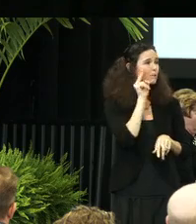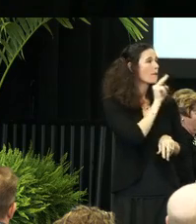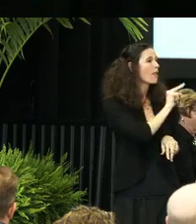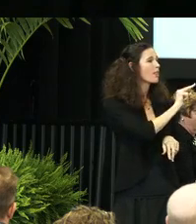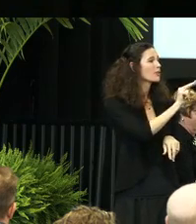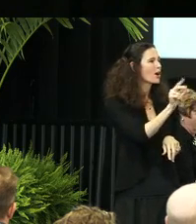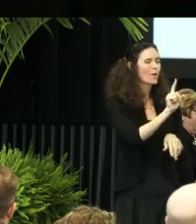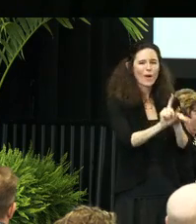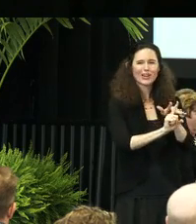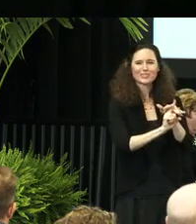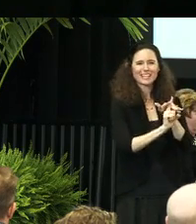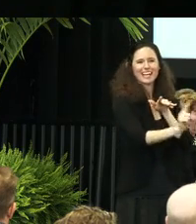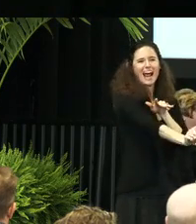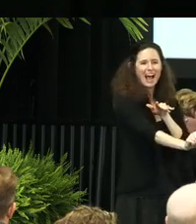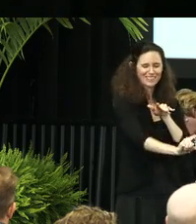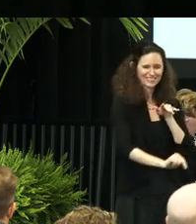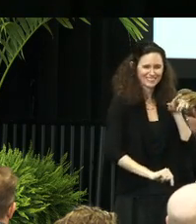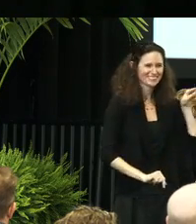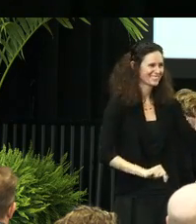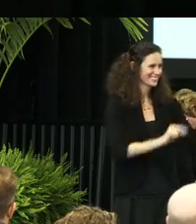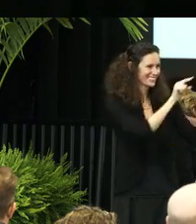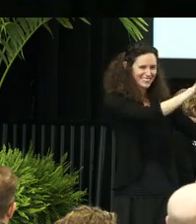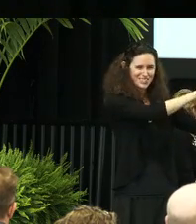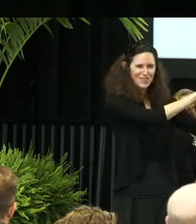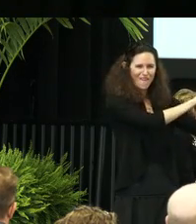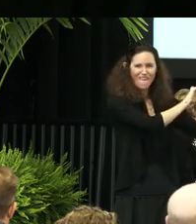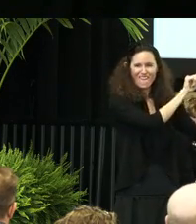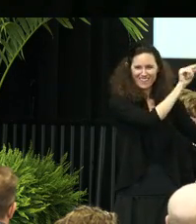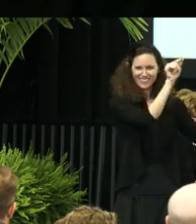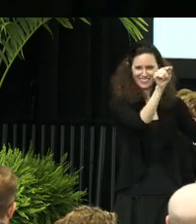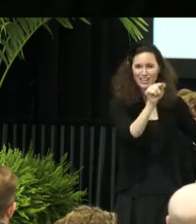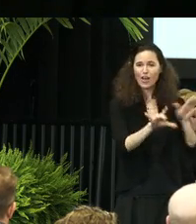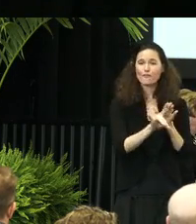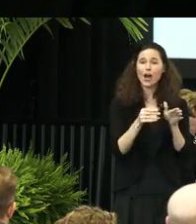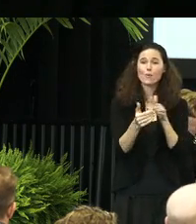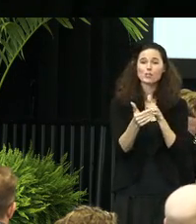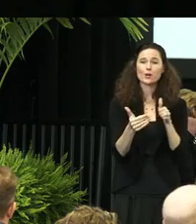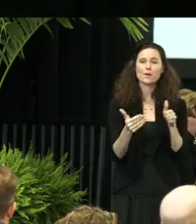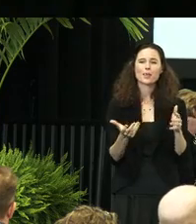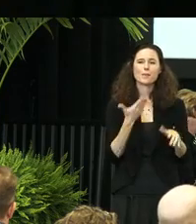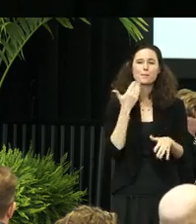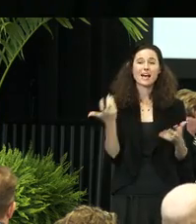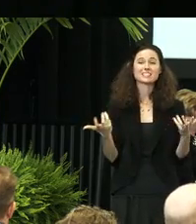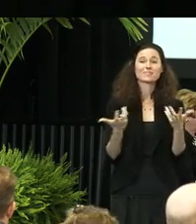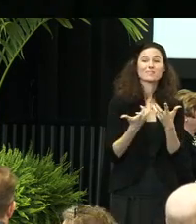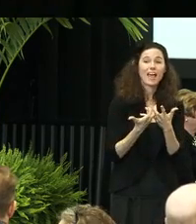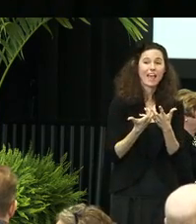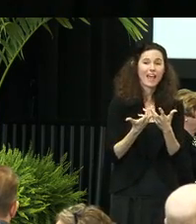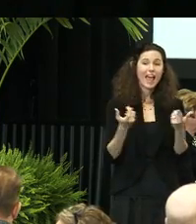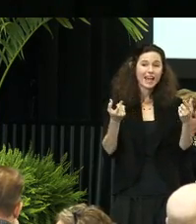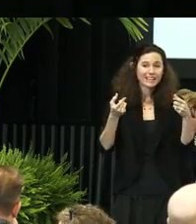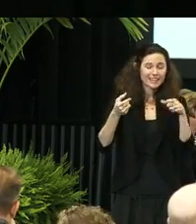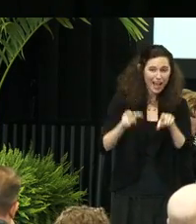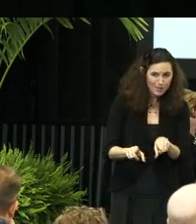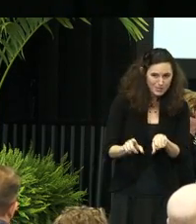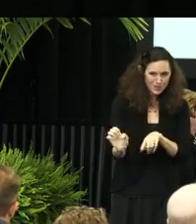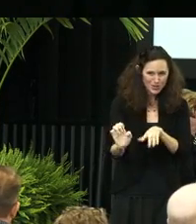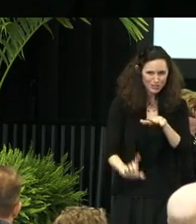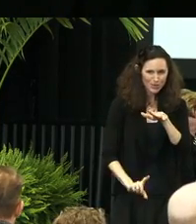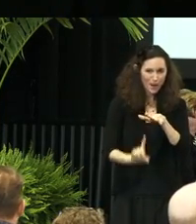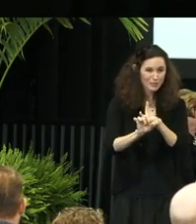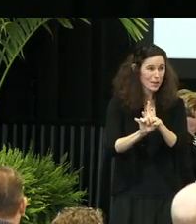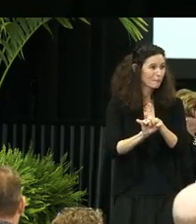your surroundings and find the exit which would be most appropriate for you in case of emergency. Security, was that